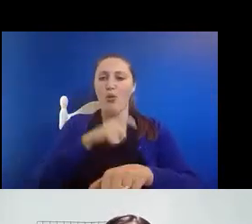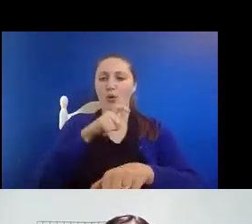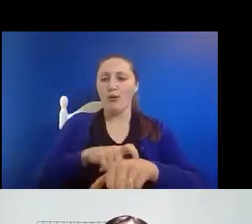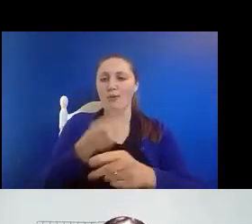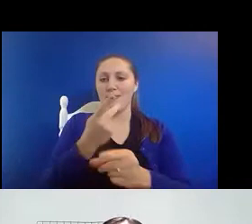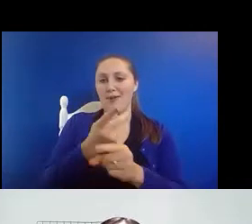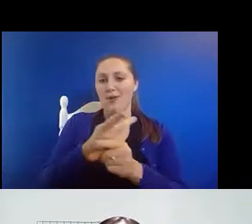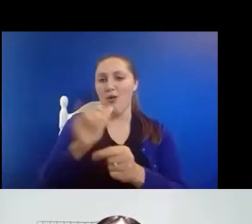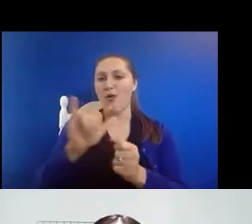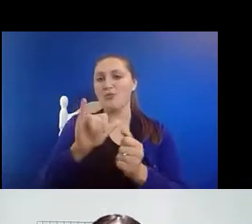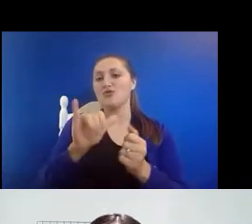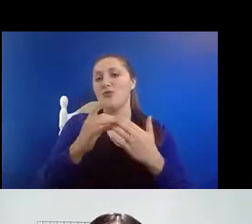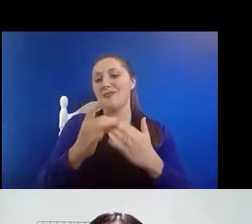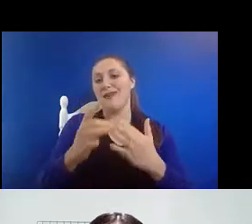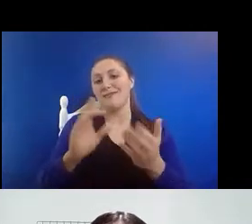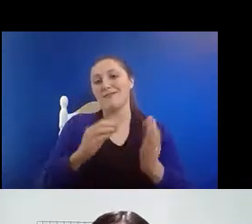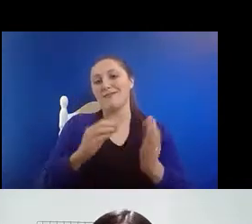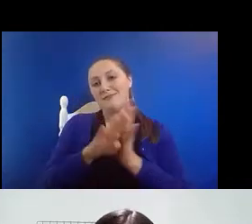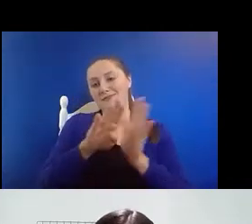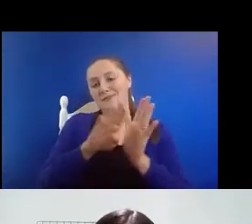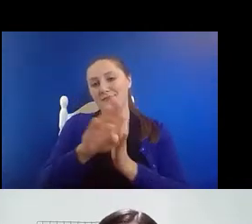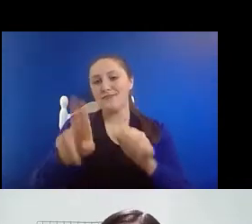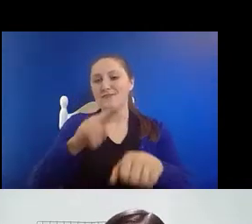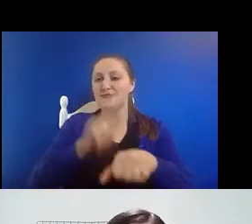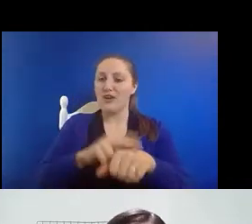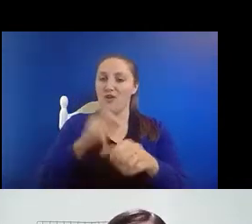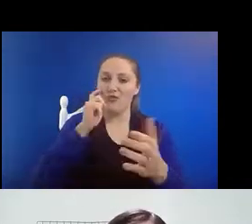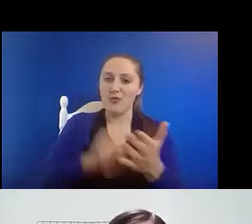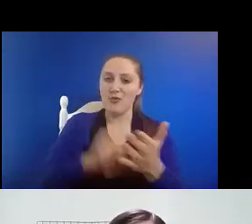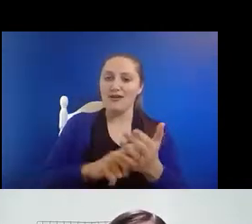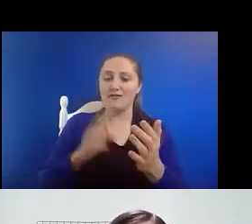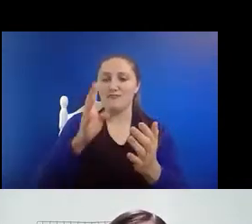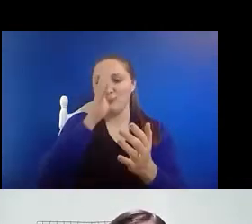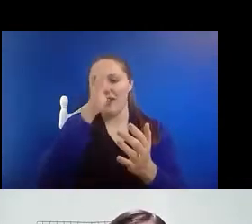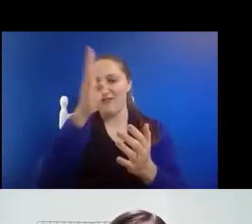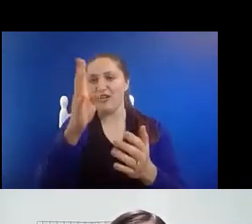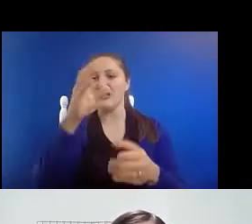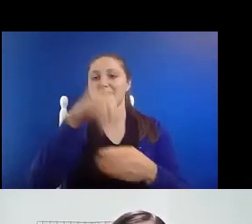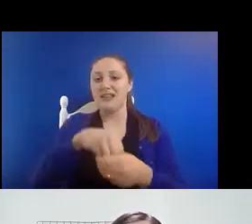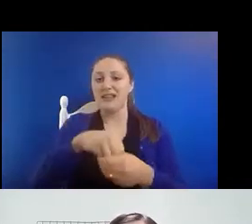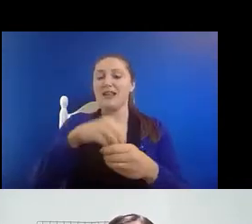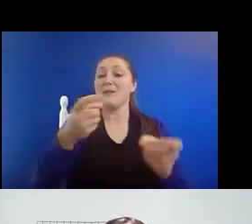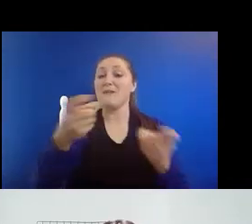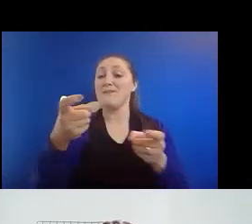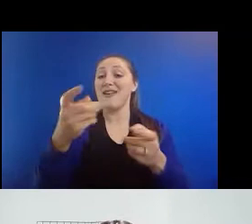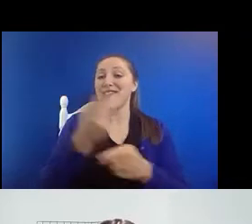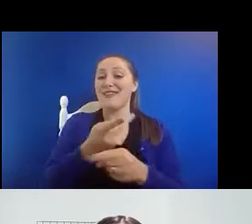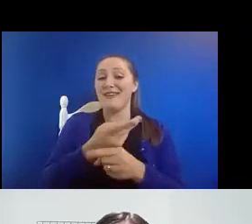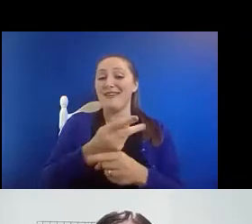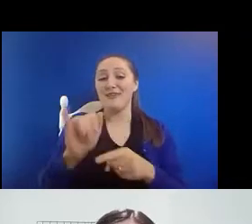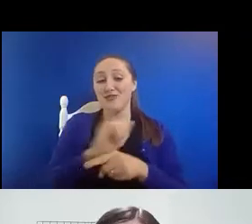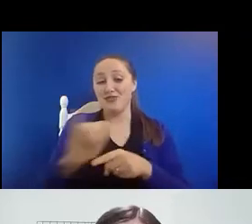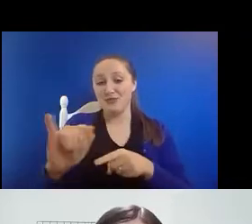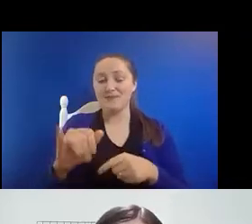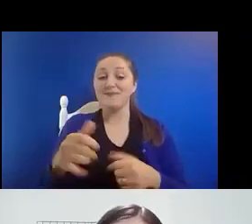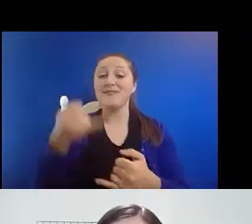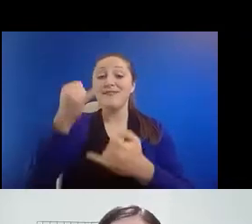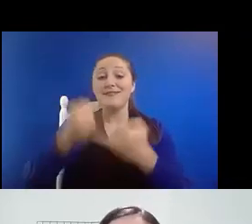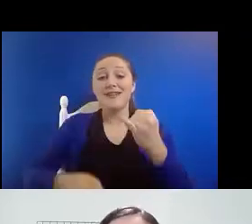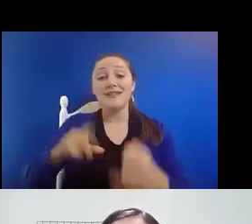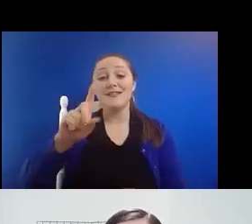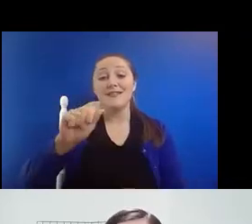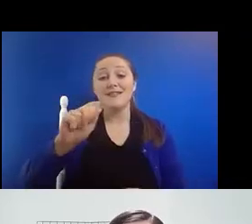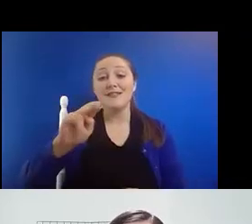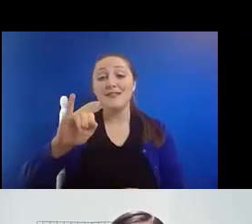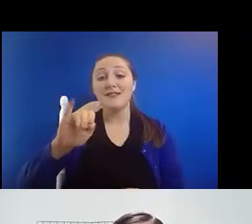development of a nationally recognized innovations in the managed care industry. Our last speaker, Daniel Strutz, grew up